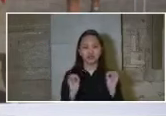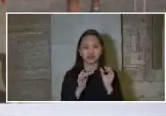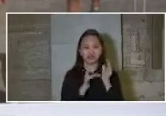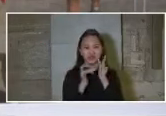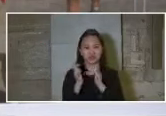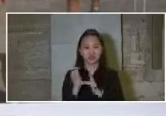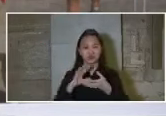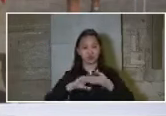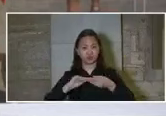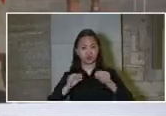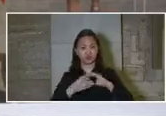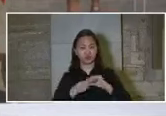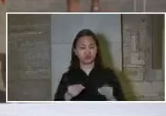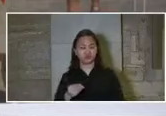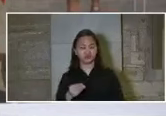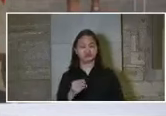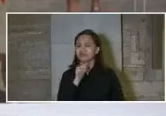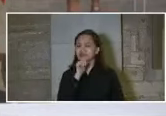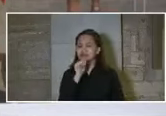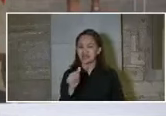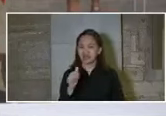rin magiging happy yung ending.